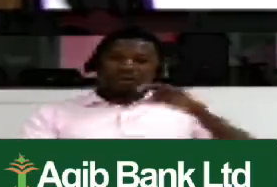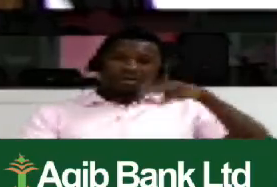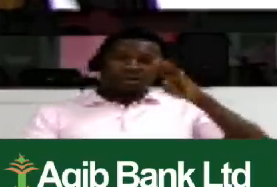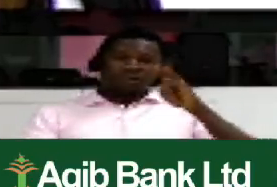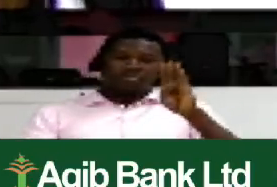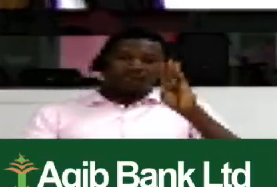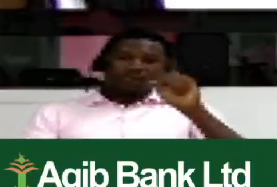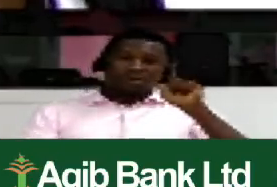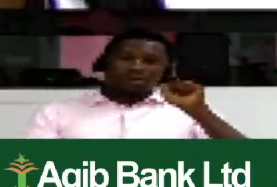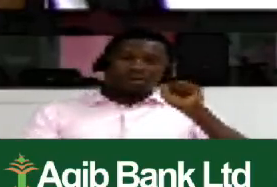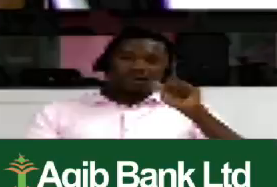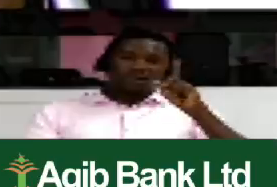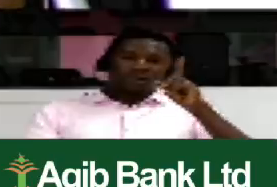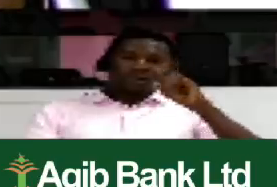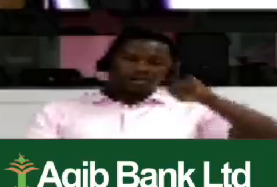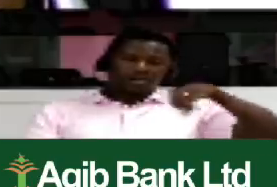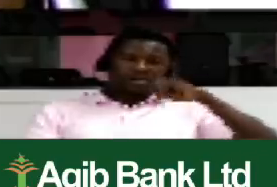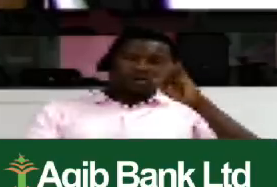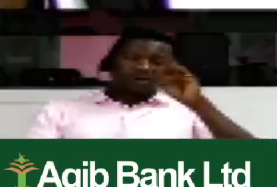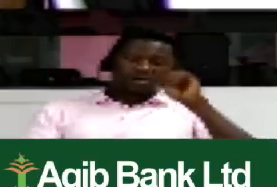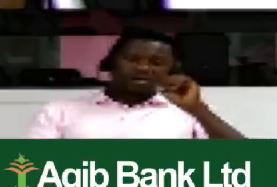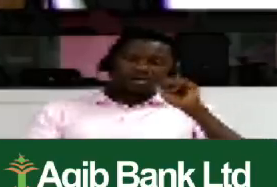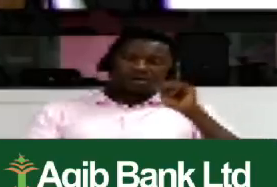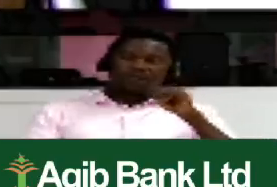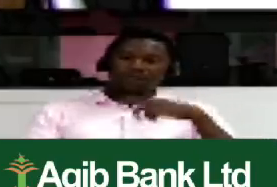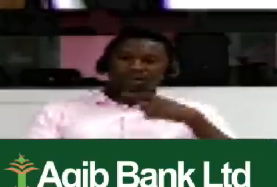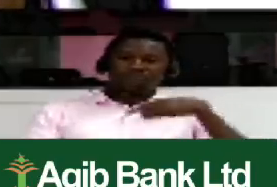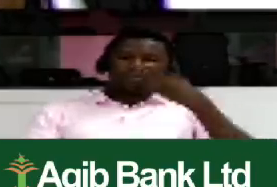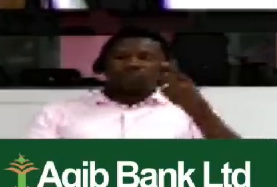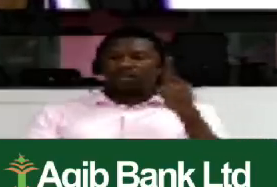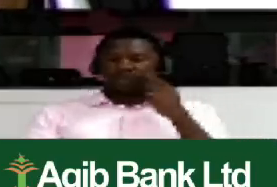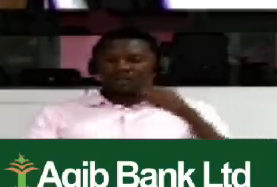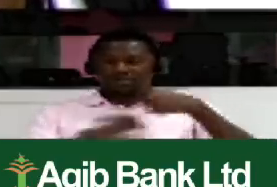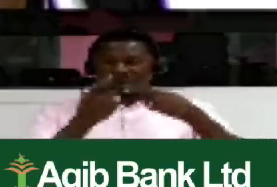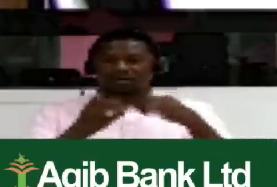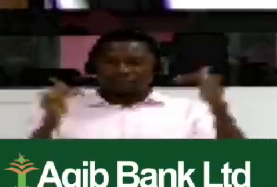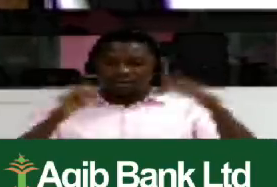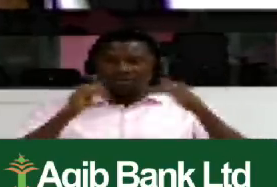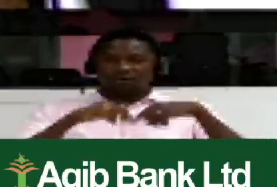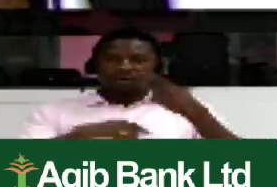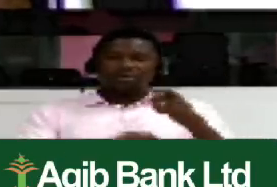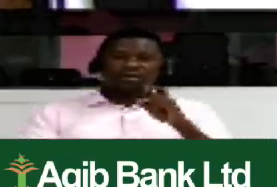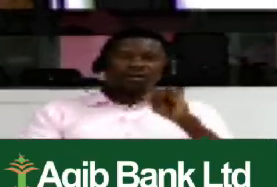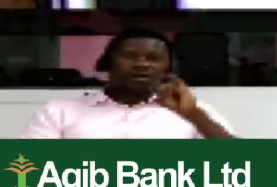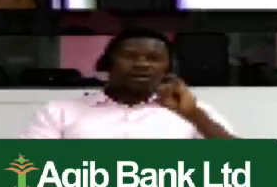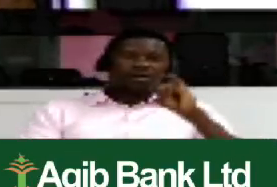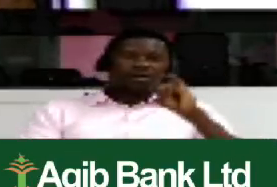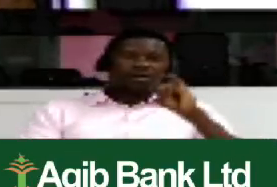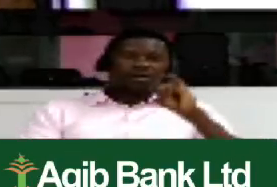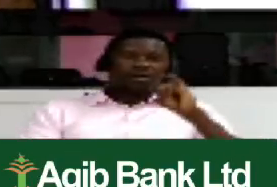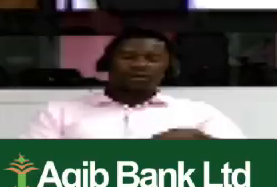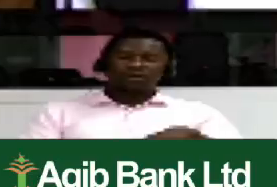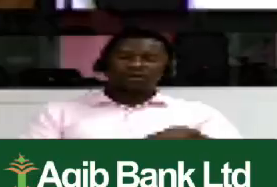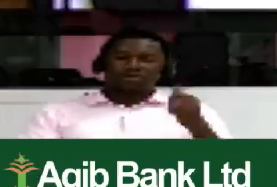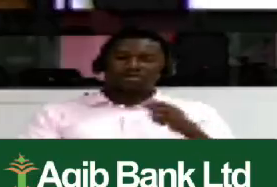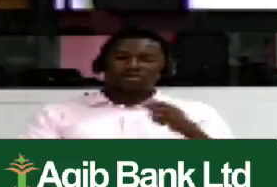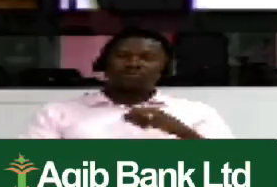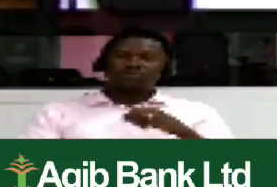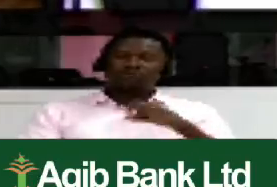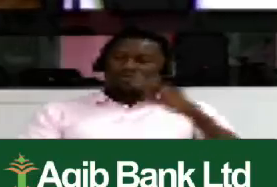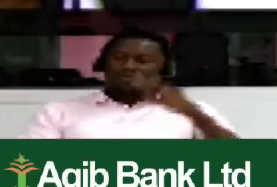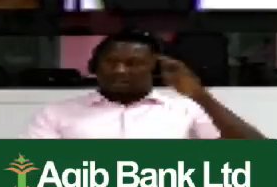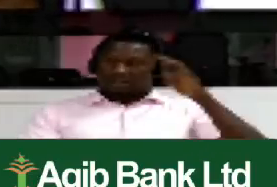13 Baji. Exactly. And then 2 days later, the meeting exactly. with the IGP and the Minister of